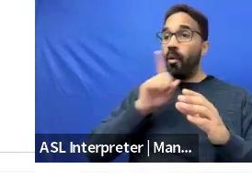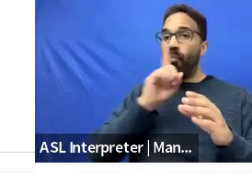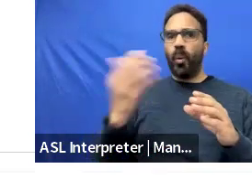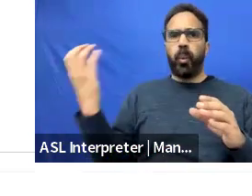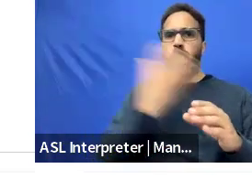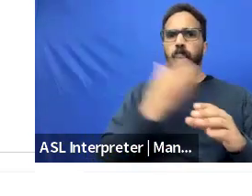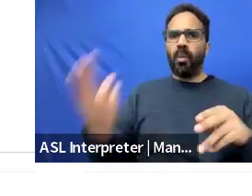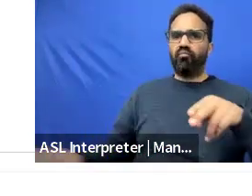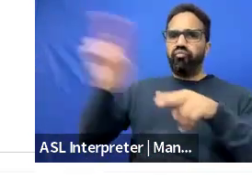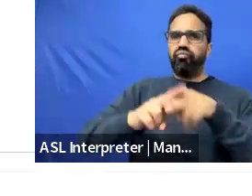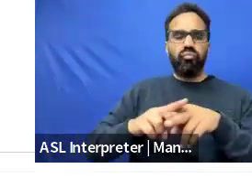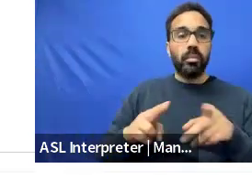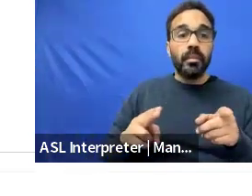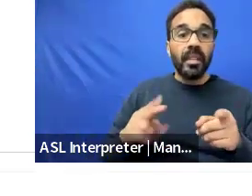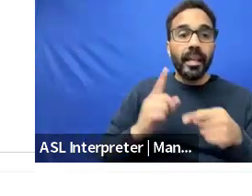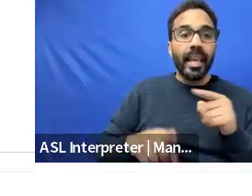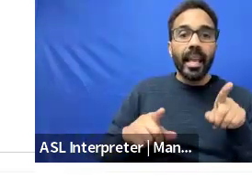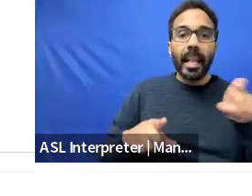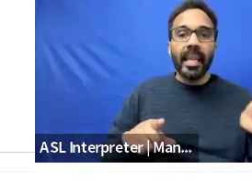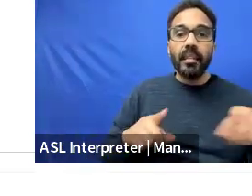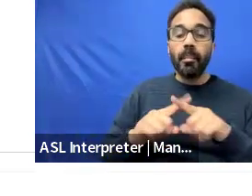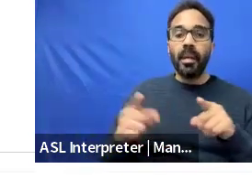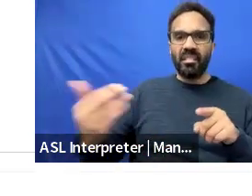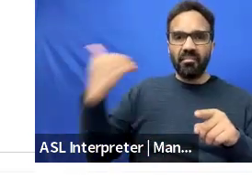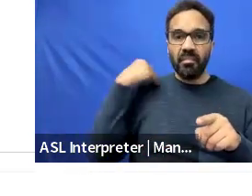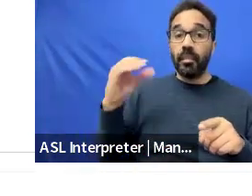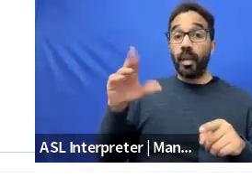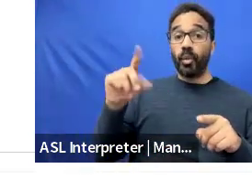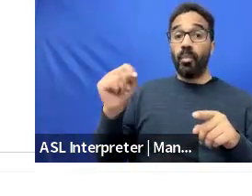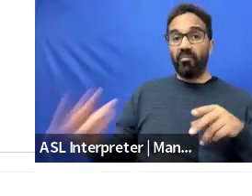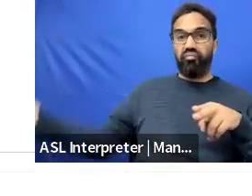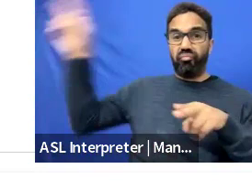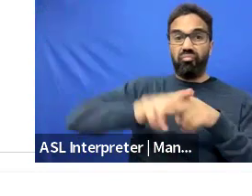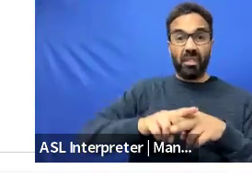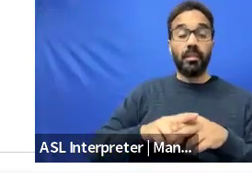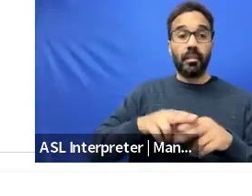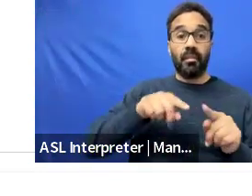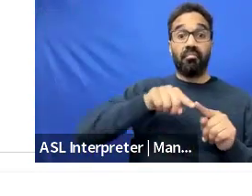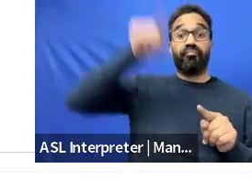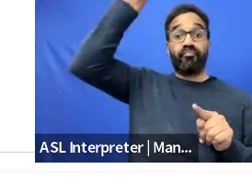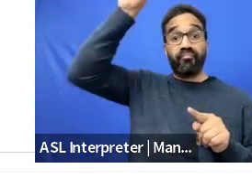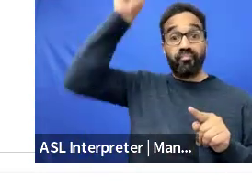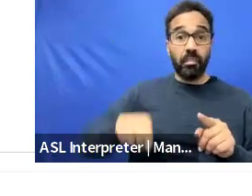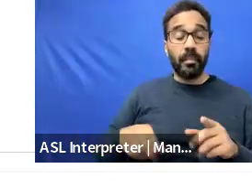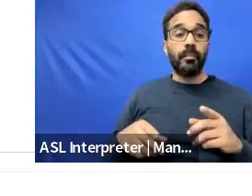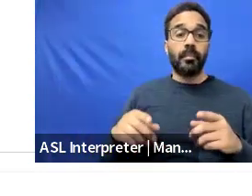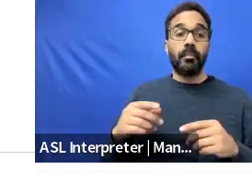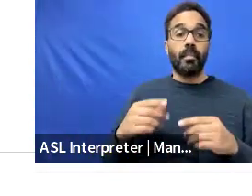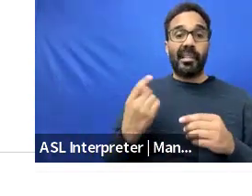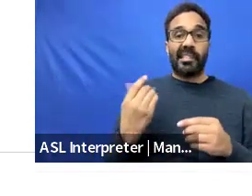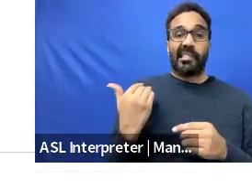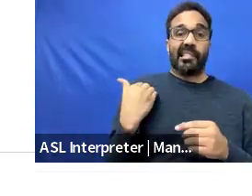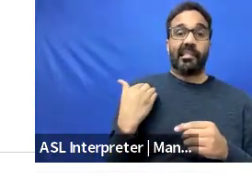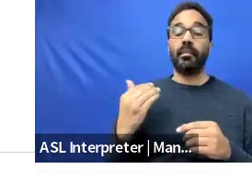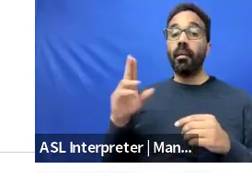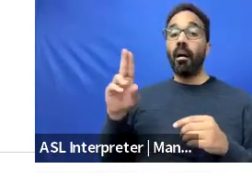on the link, but I think that's way back in October. And as we kind of got to the end of the year, the last update was on December 30th.